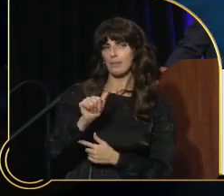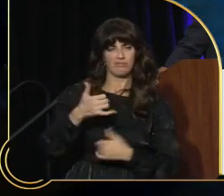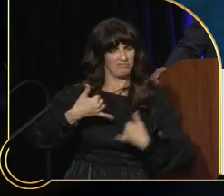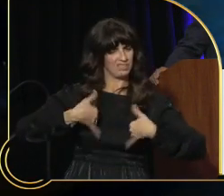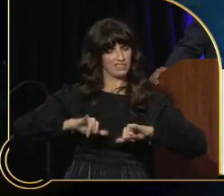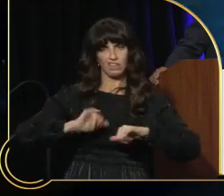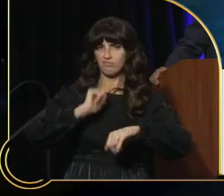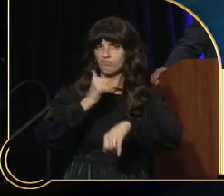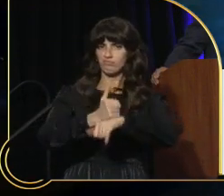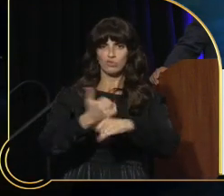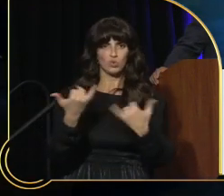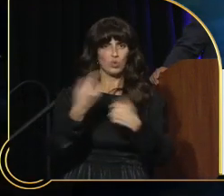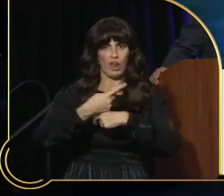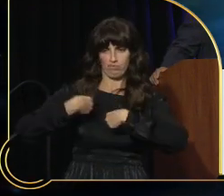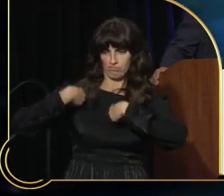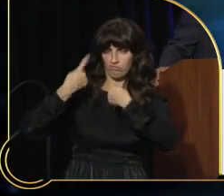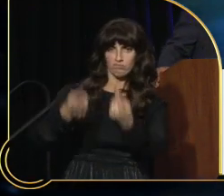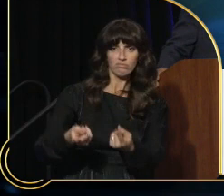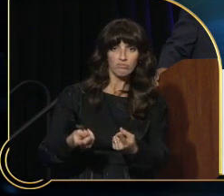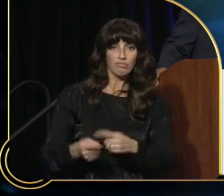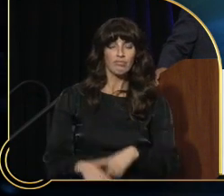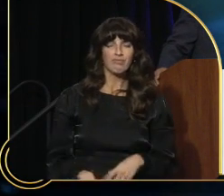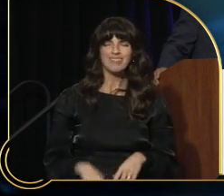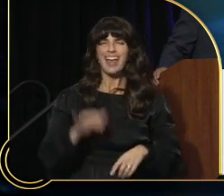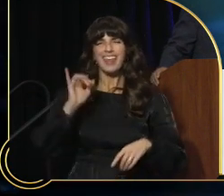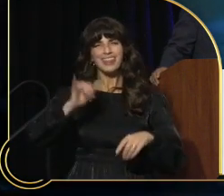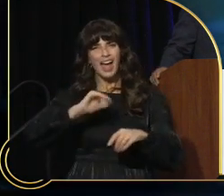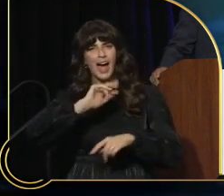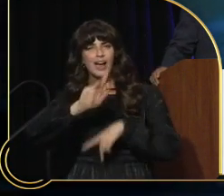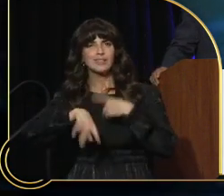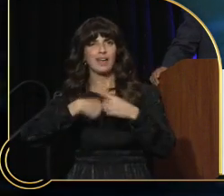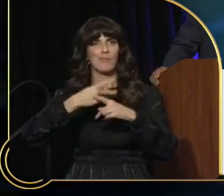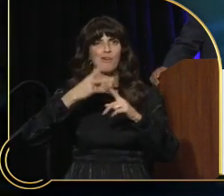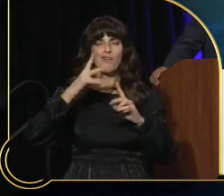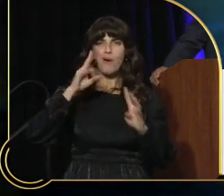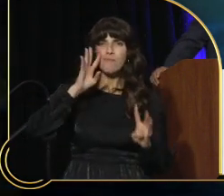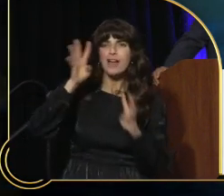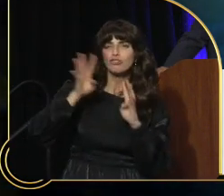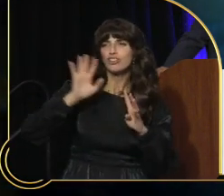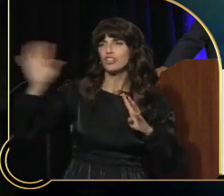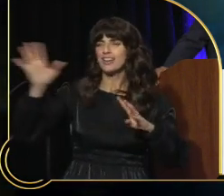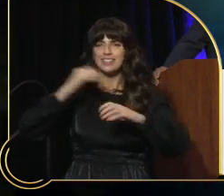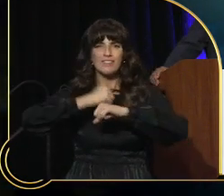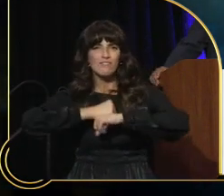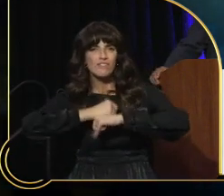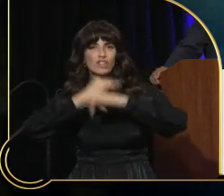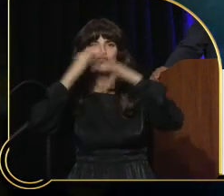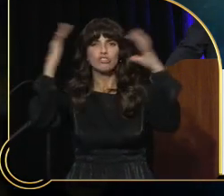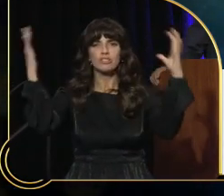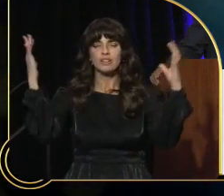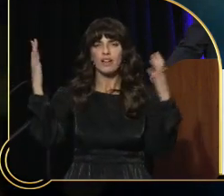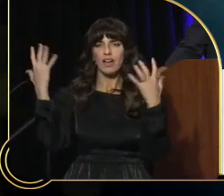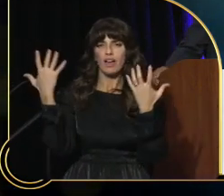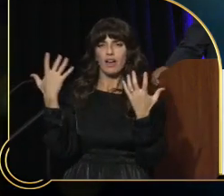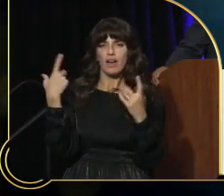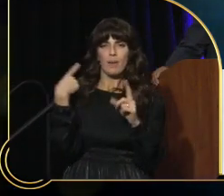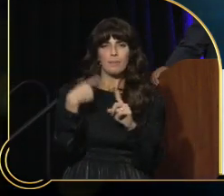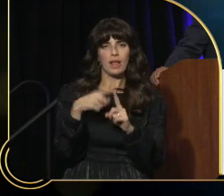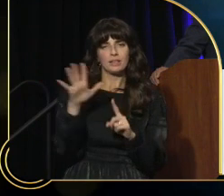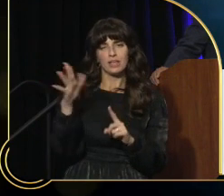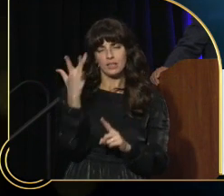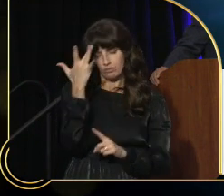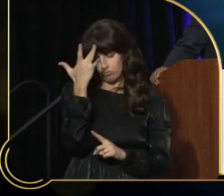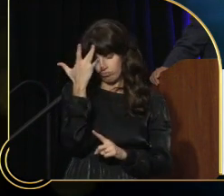day. It is this type of imagination and vision, coupled with a brilliant legal